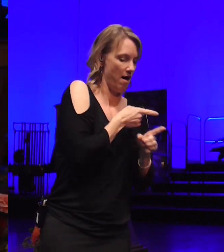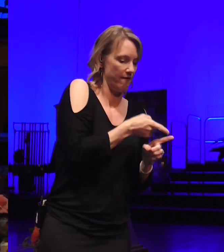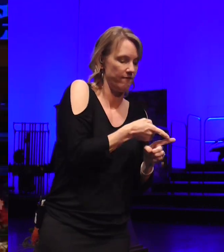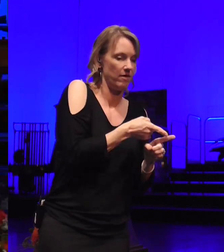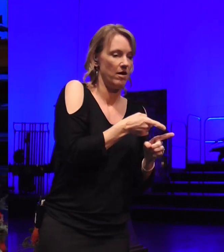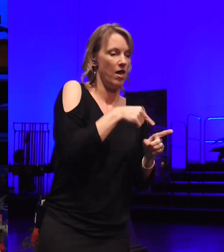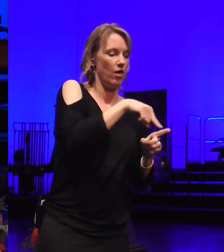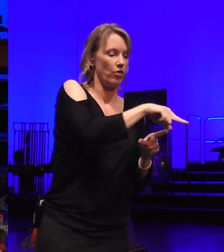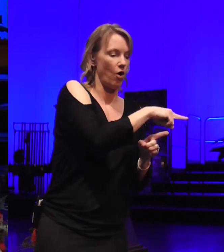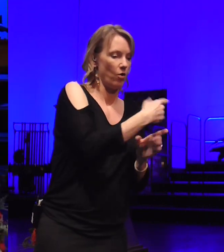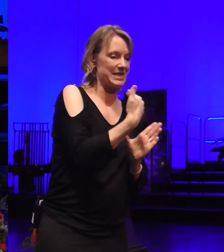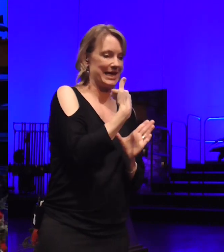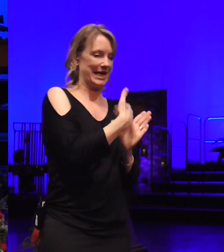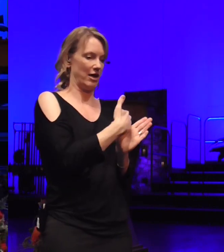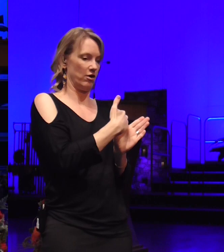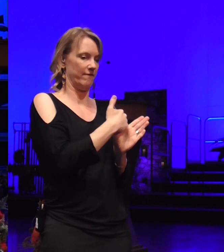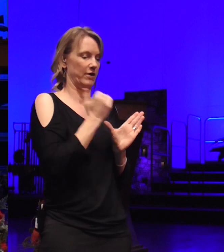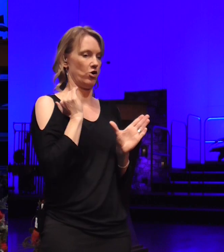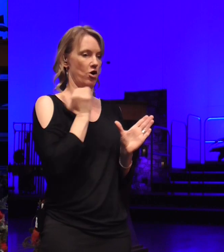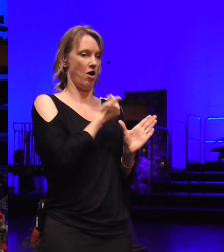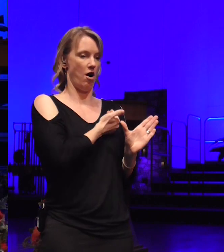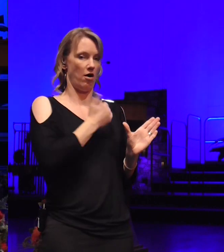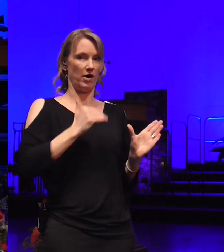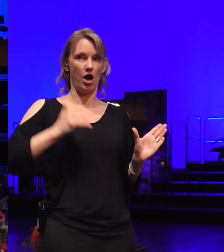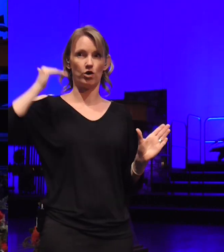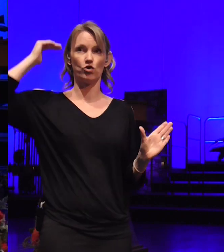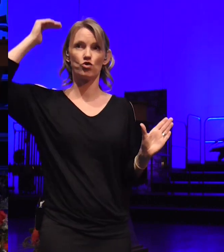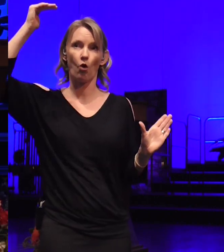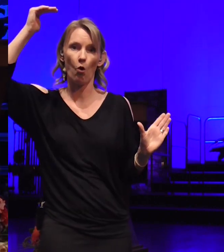they interfere with our adult